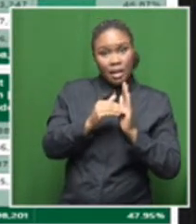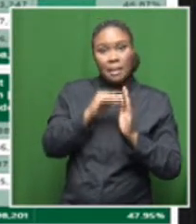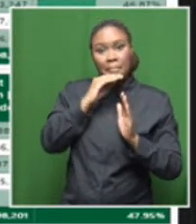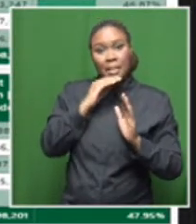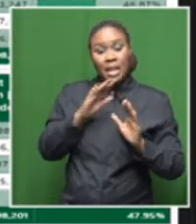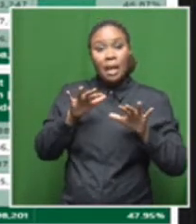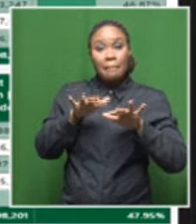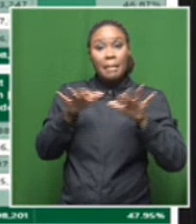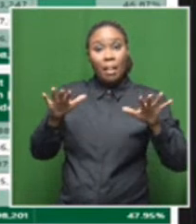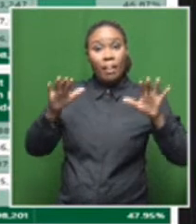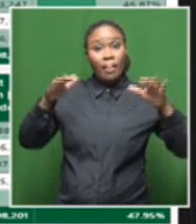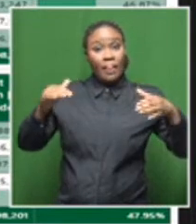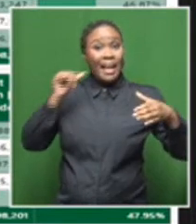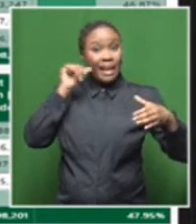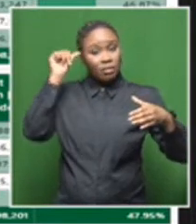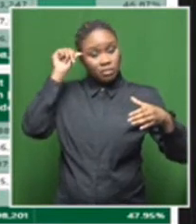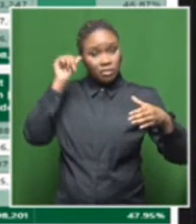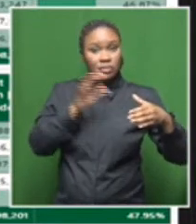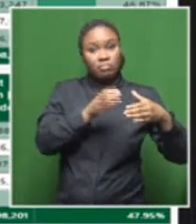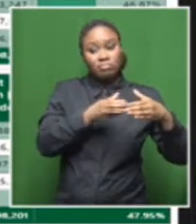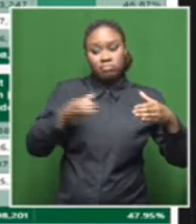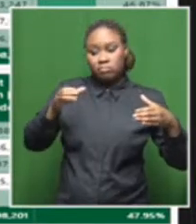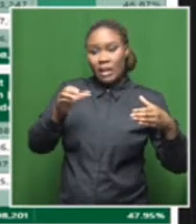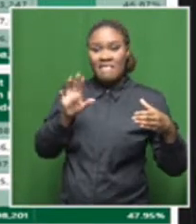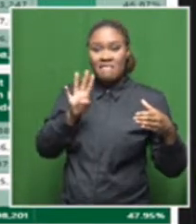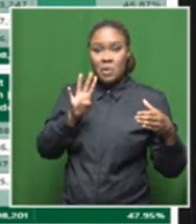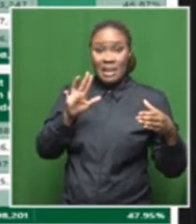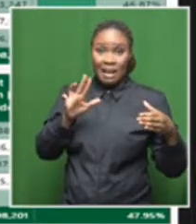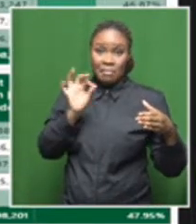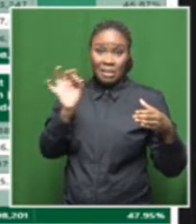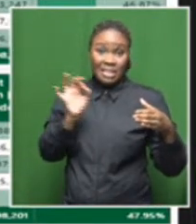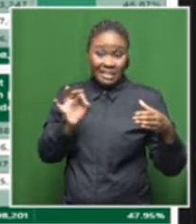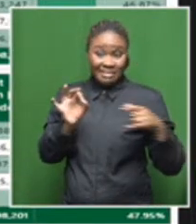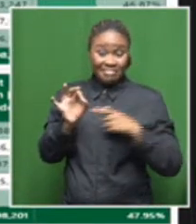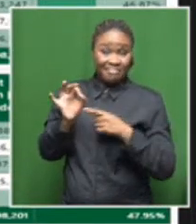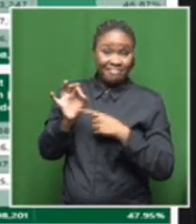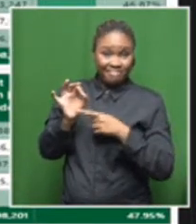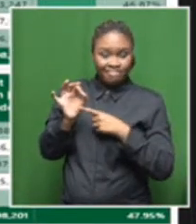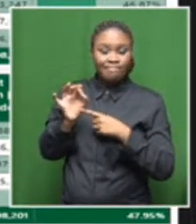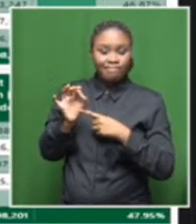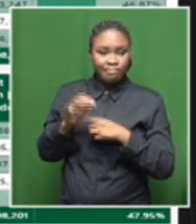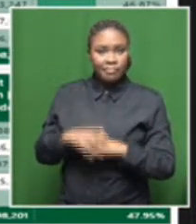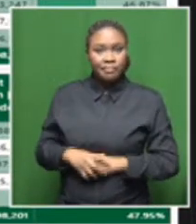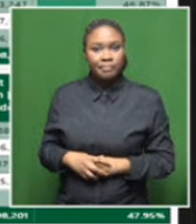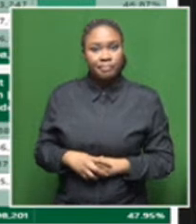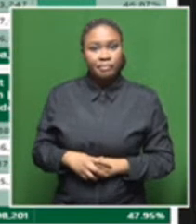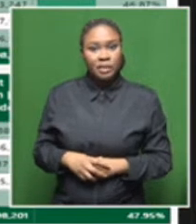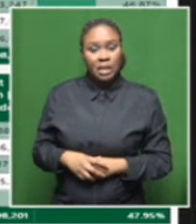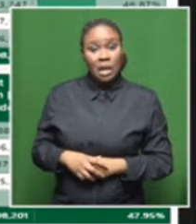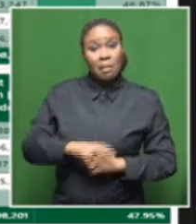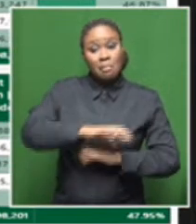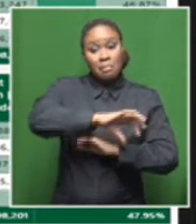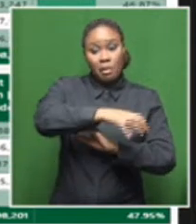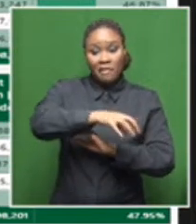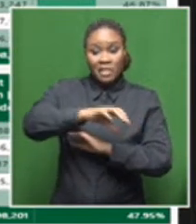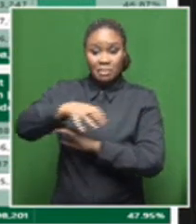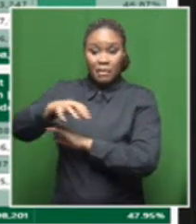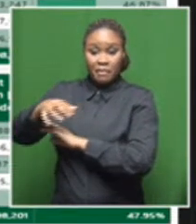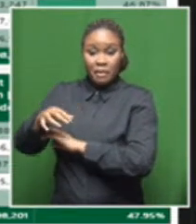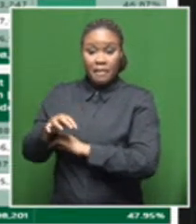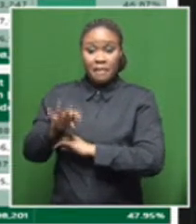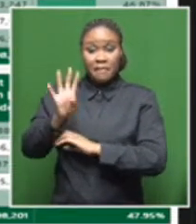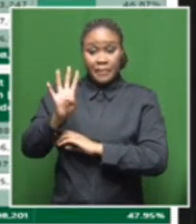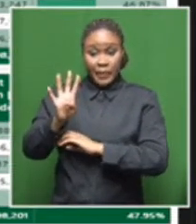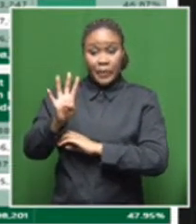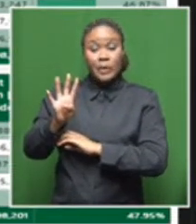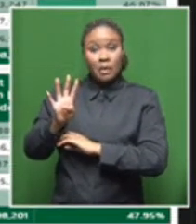47.9% of the adult population. And as the minister indicated, there are 4 provinces now that are above 50%. And